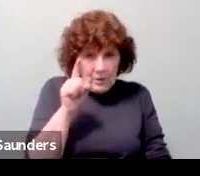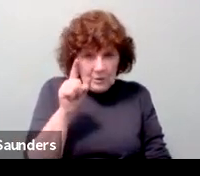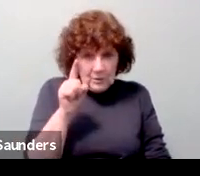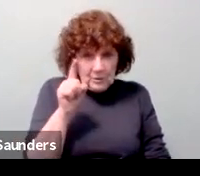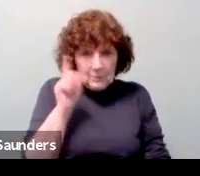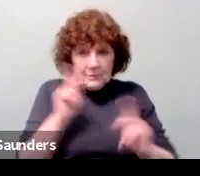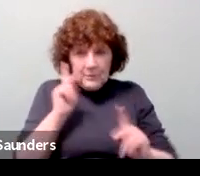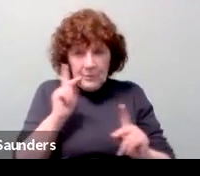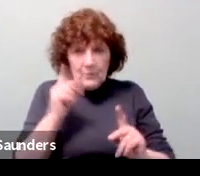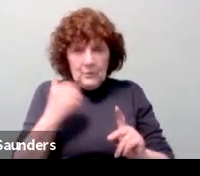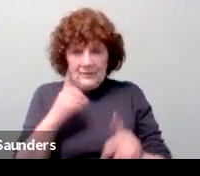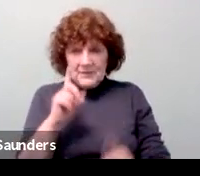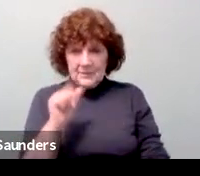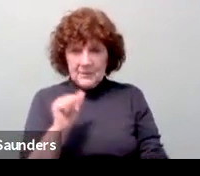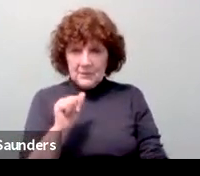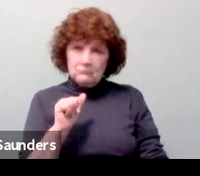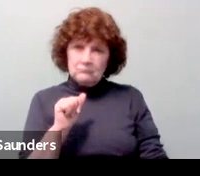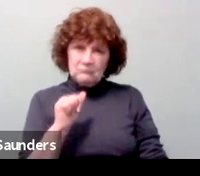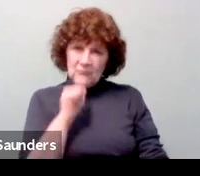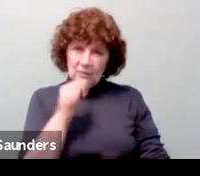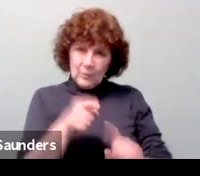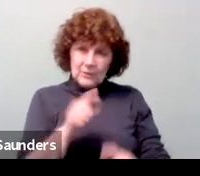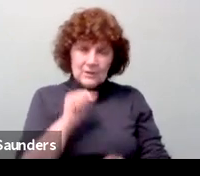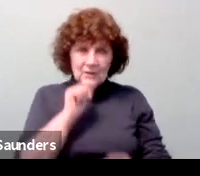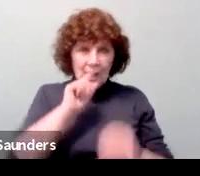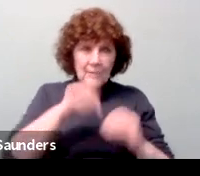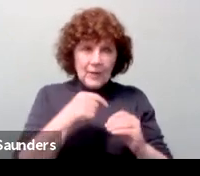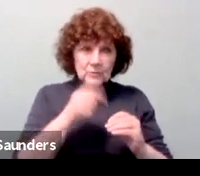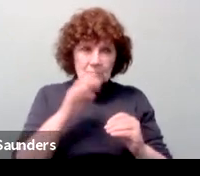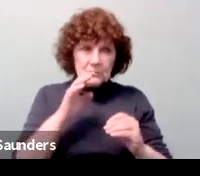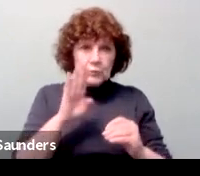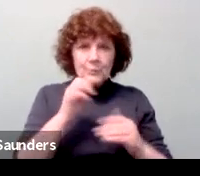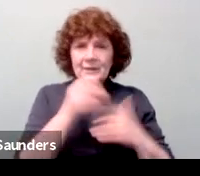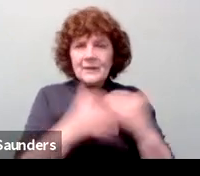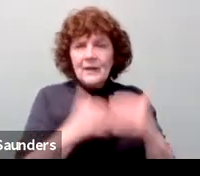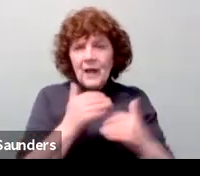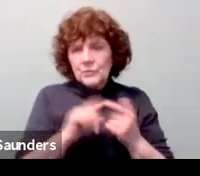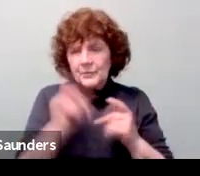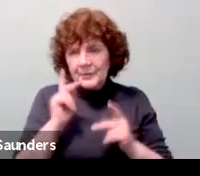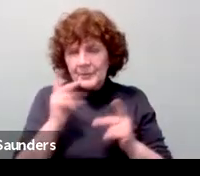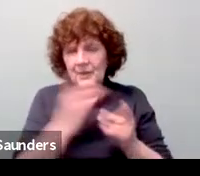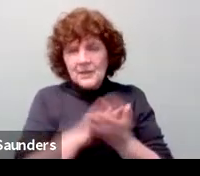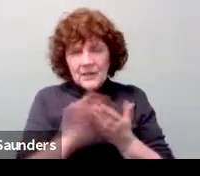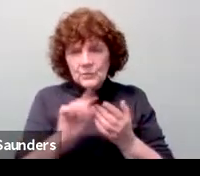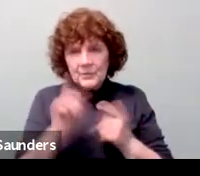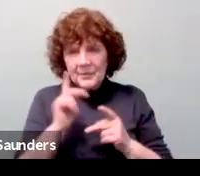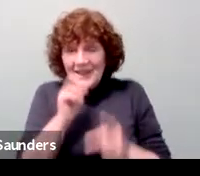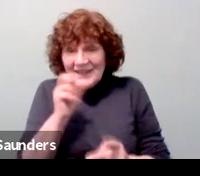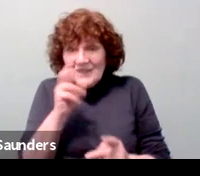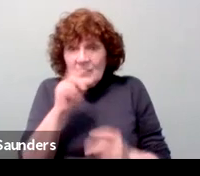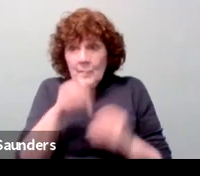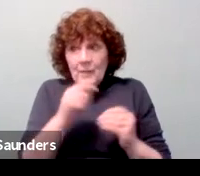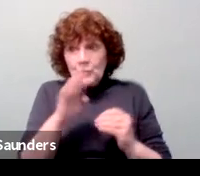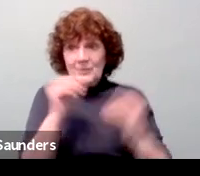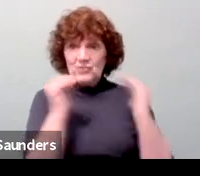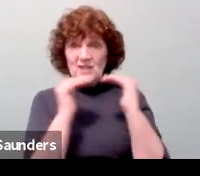people with disability. It's not about being kind. It's not about being nice. It's not even about being just, although